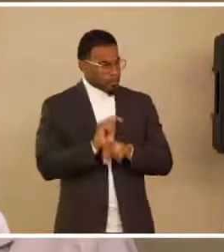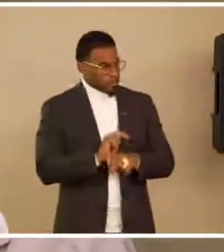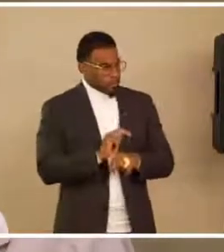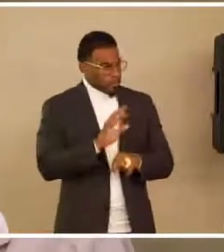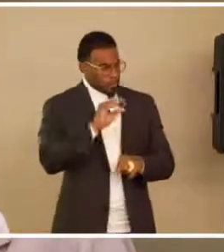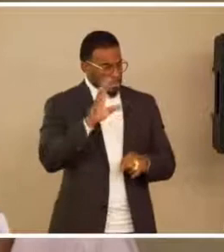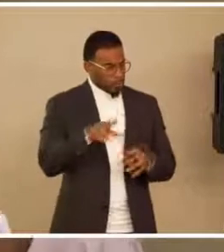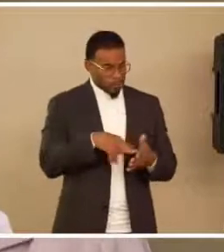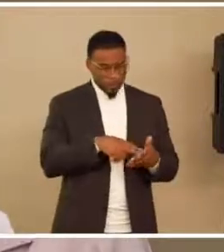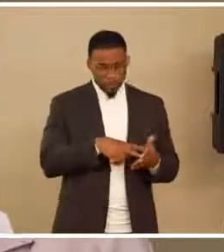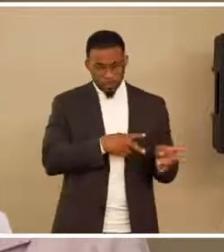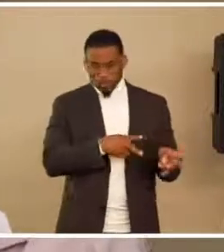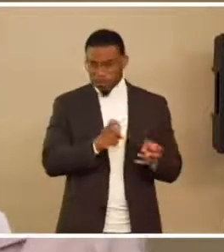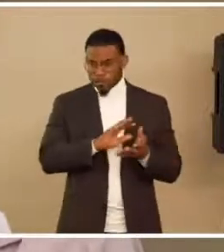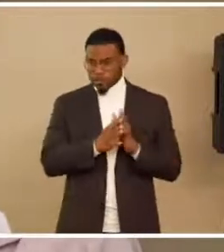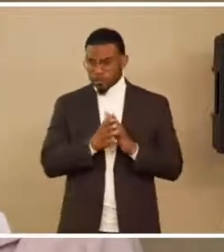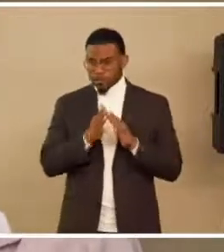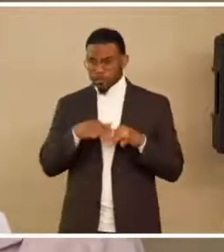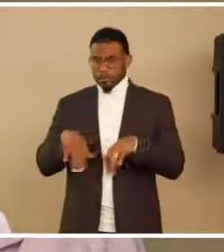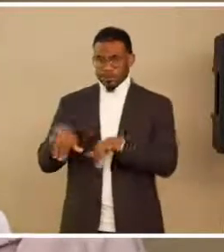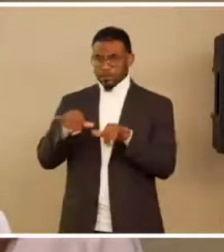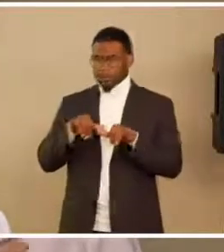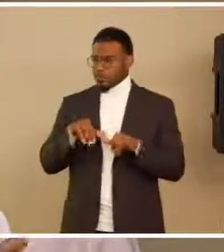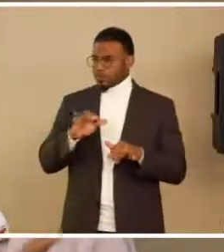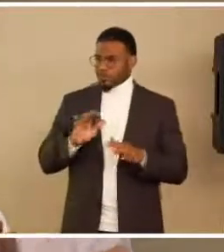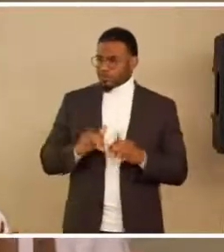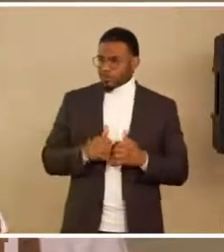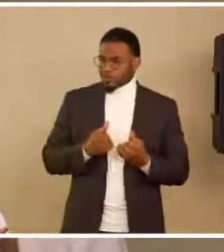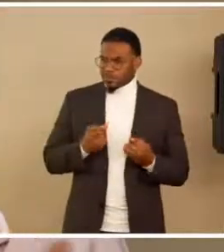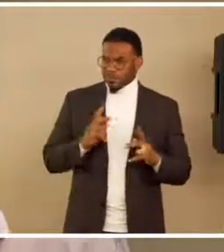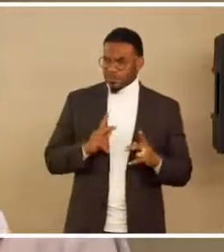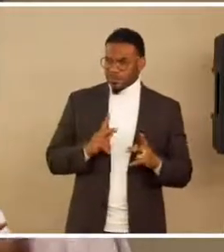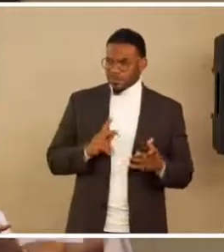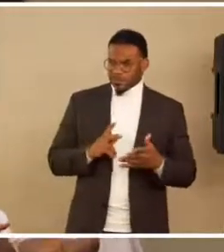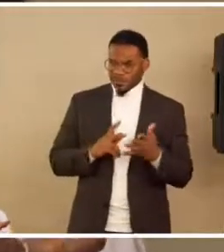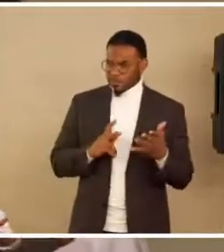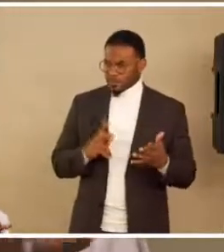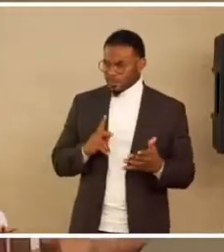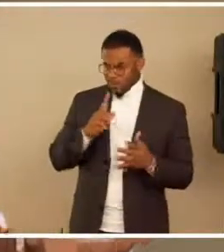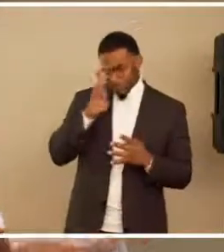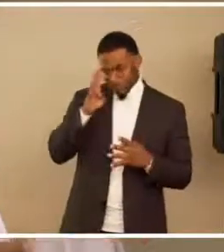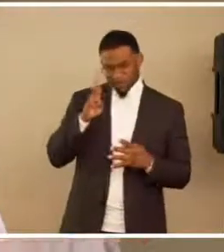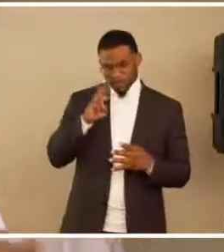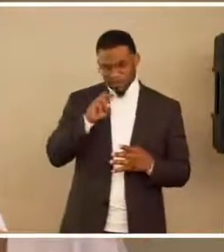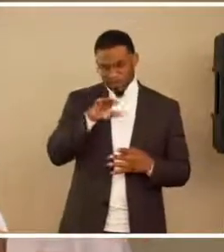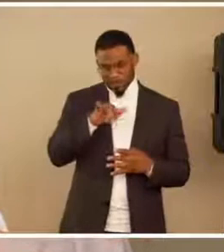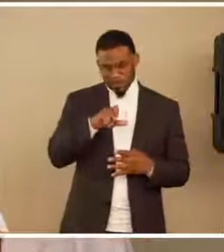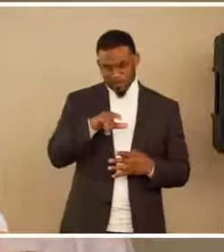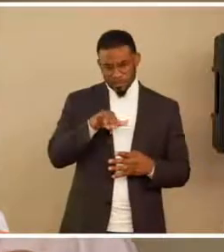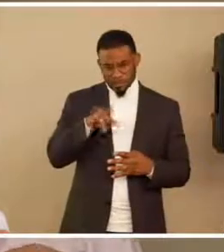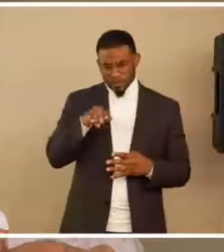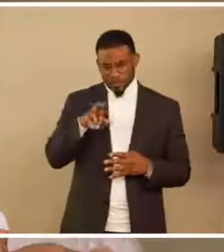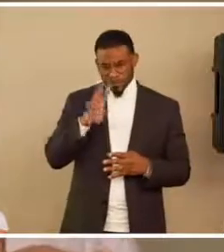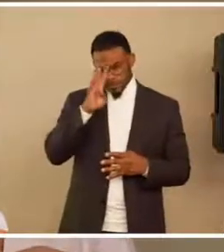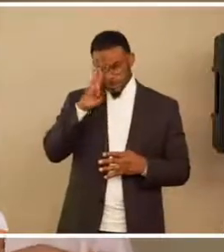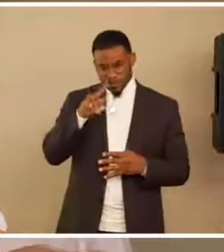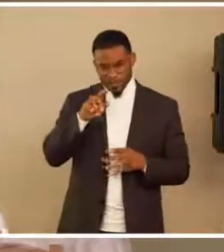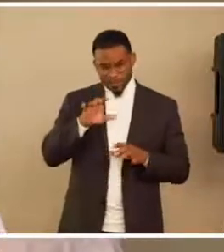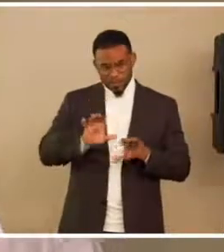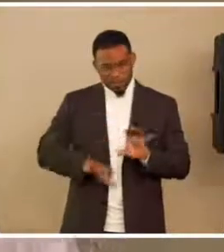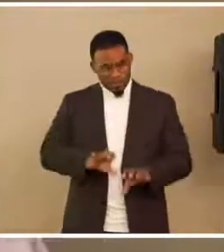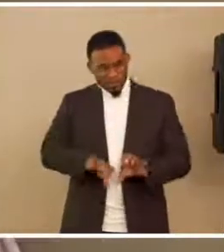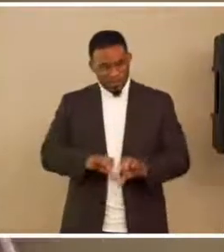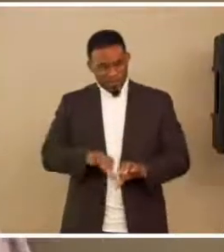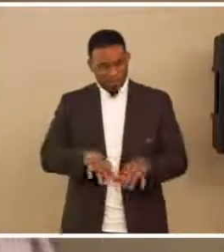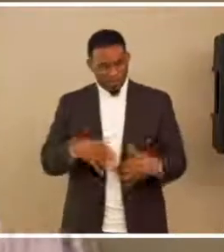African dances have been made very mainstream, and like how many people think that Miley Cyrus invented the twerk.